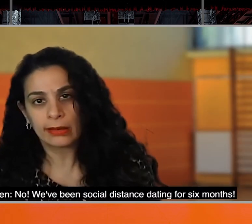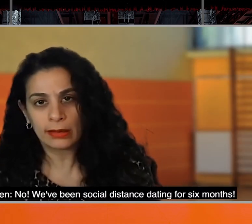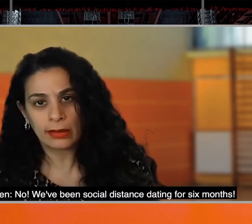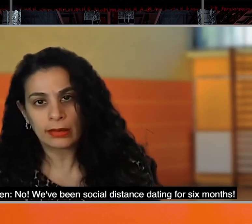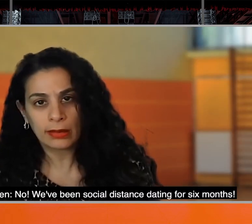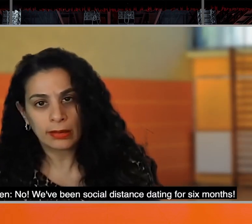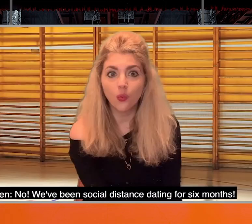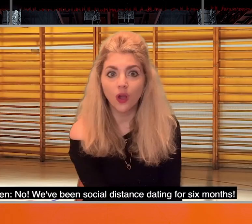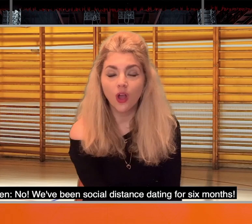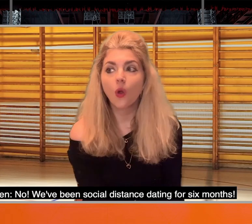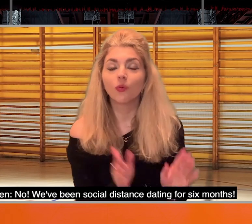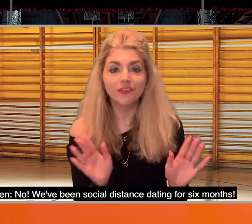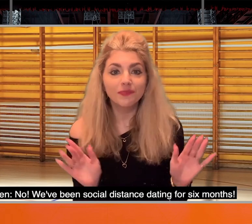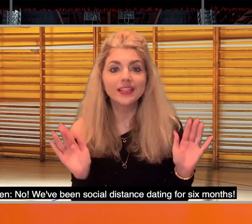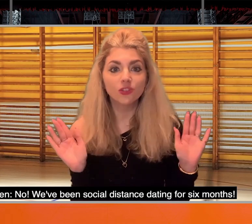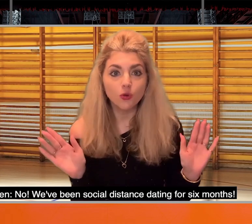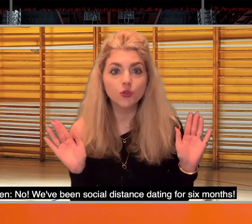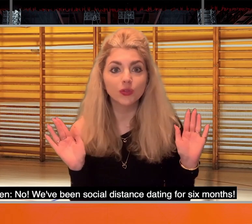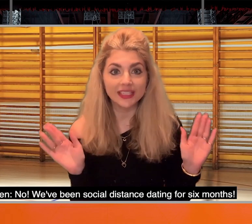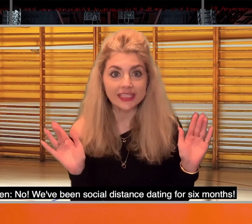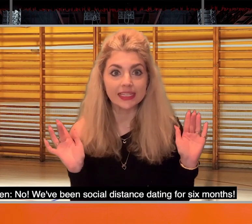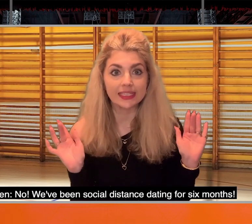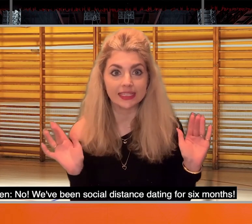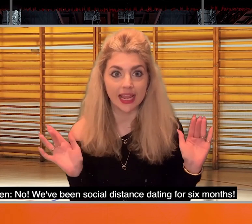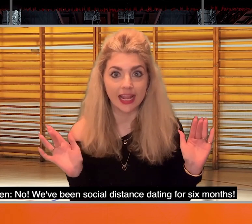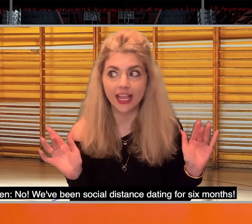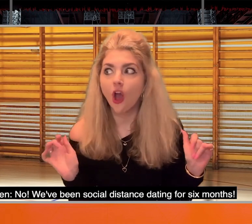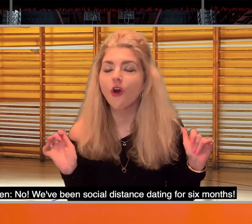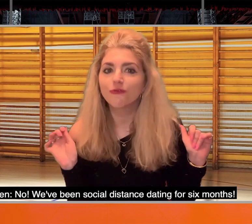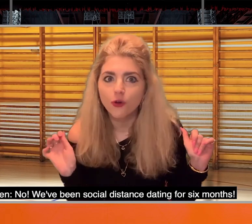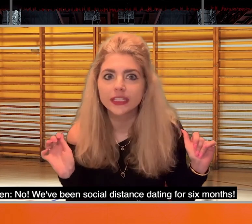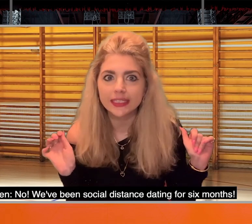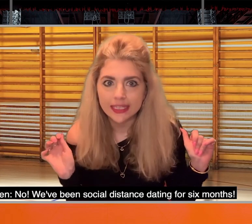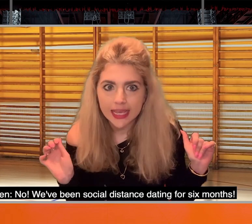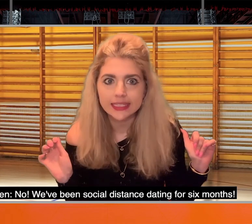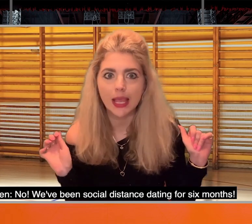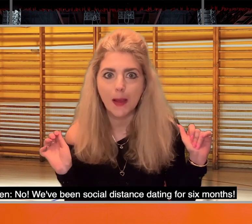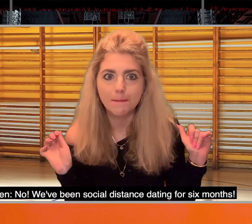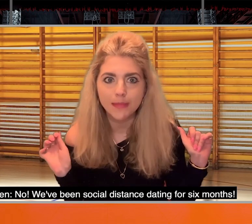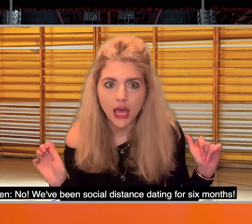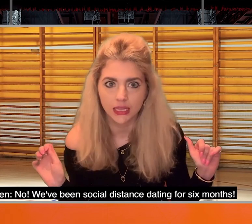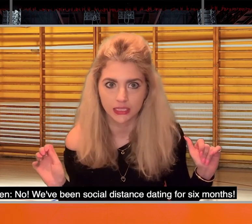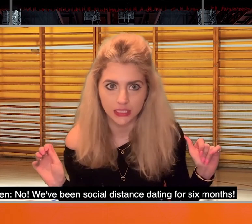date. No, we've been social distance dating for